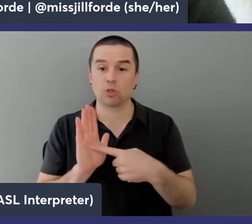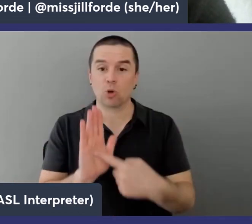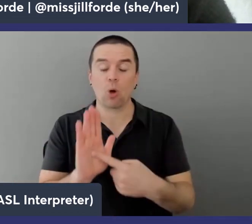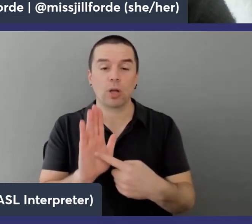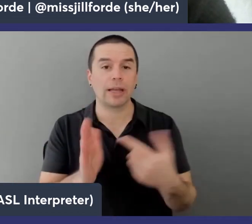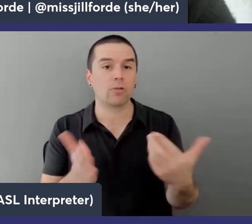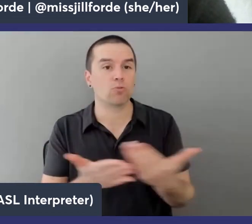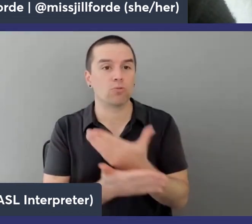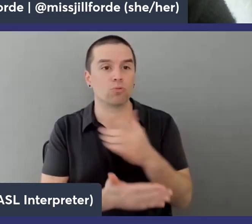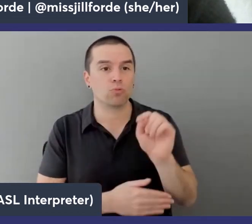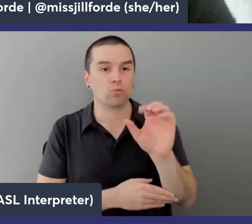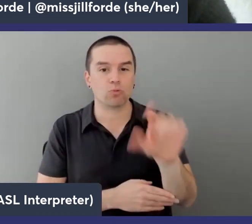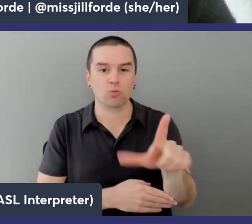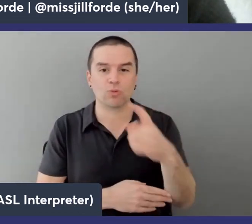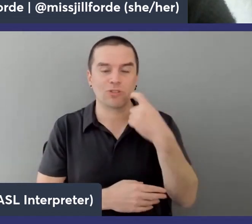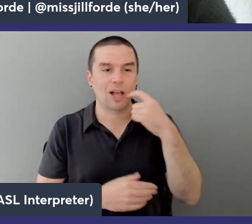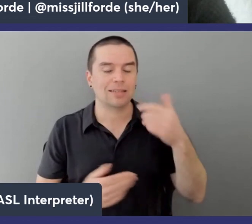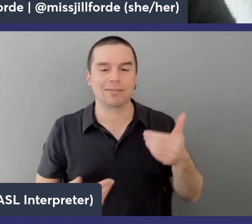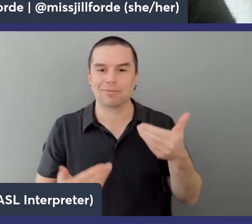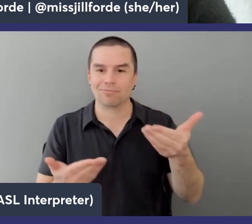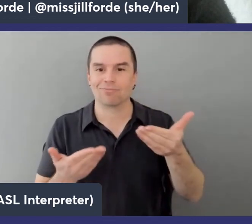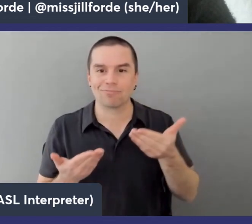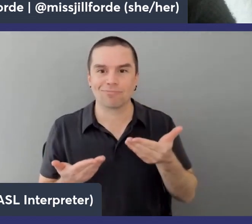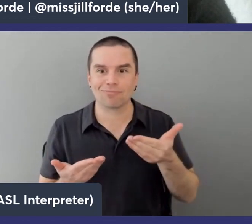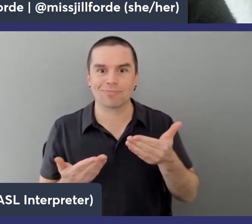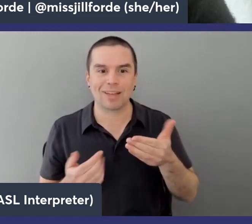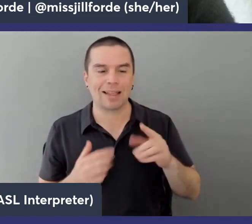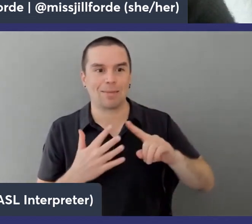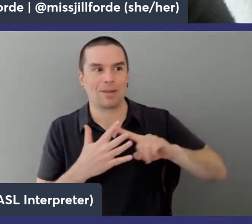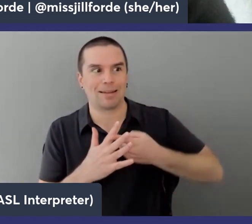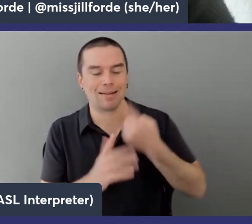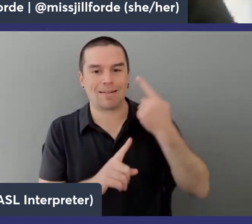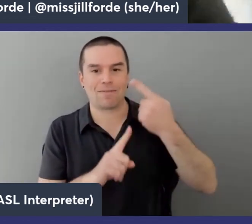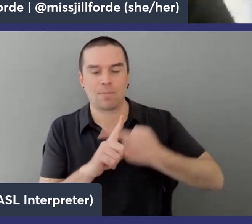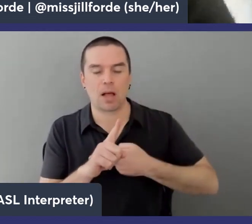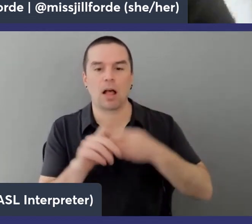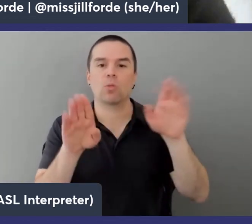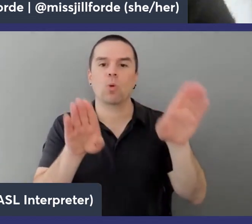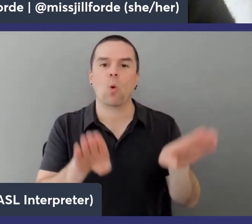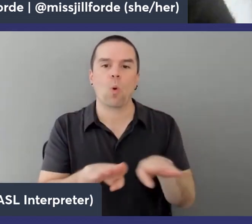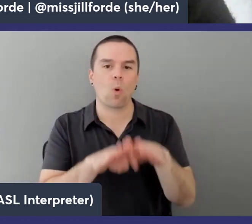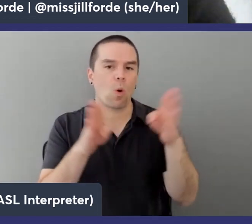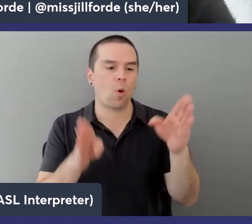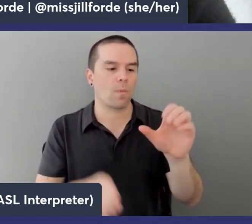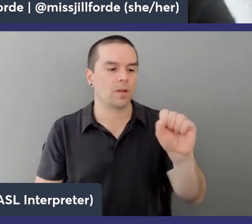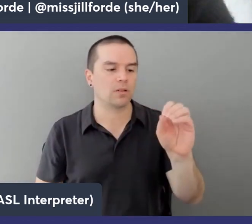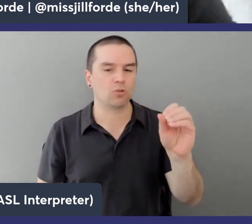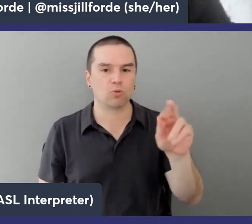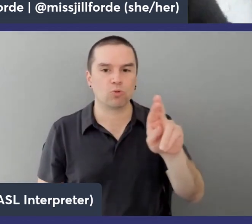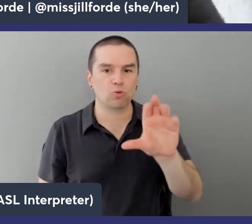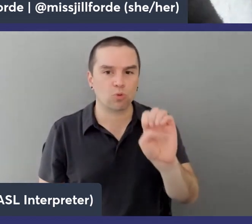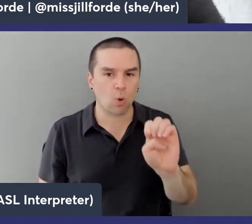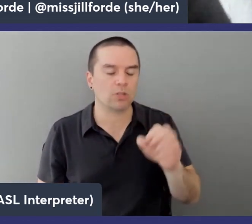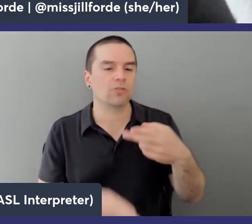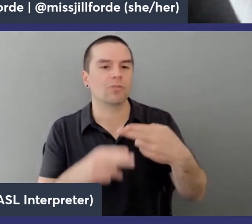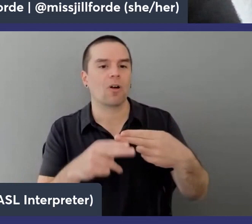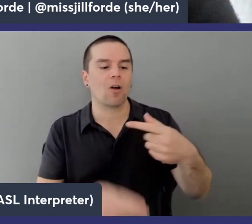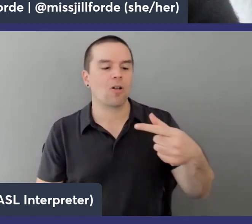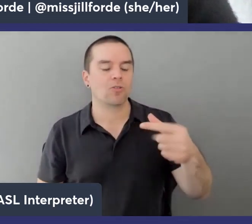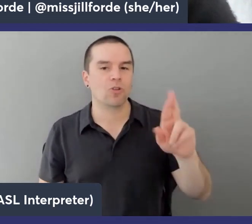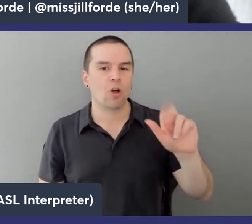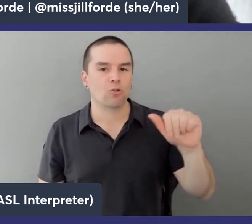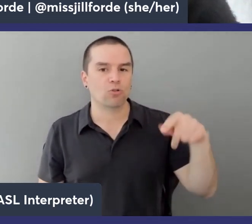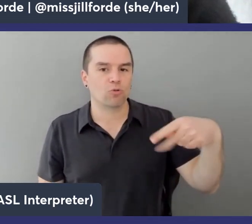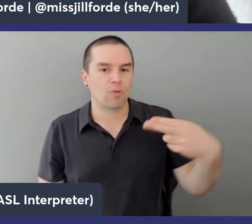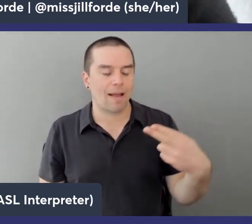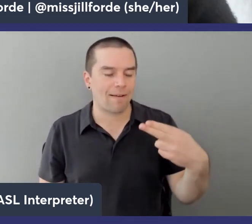just introduced. It was actually the very beginning of this month. So it's open source. We call it Graph Explorer, and it's a open source,